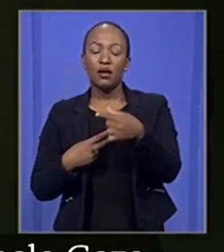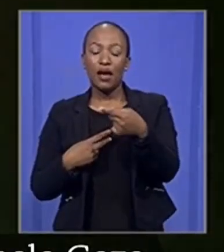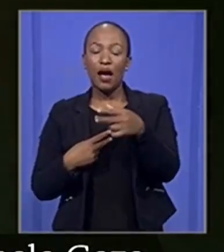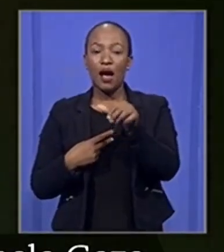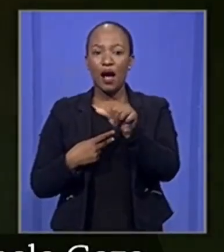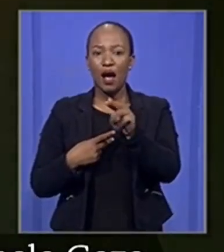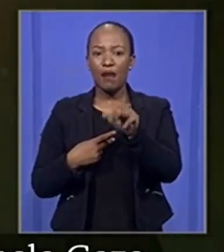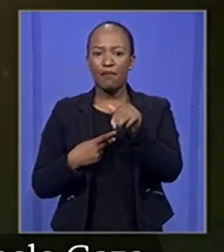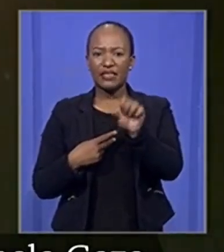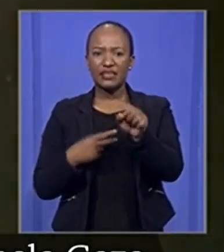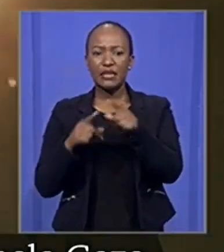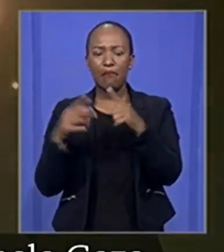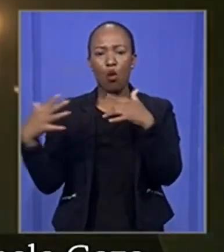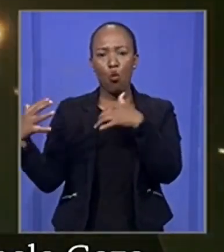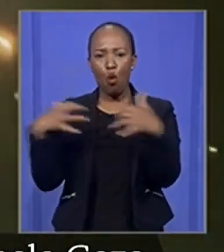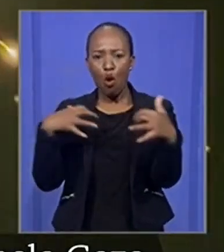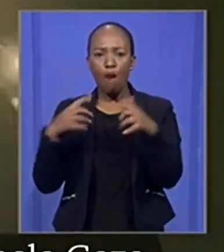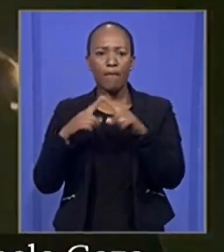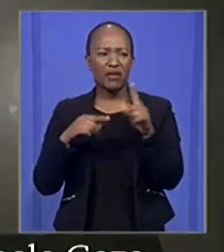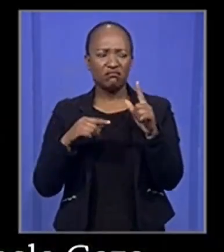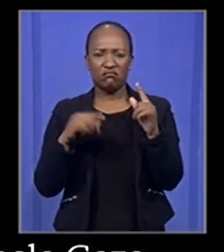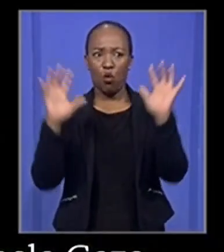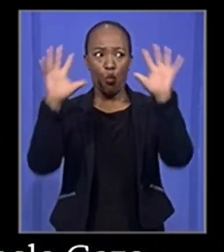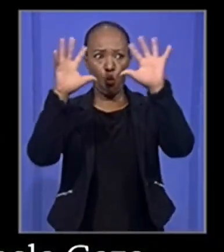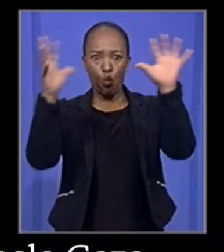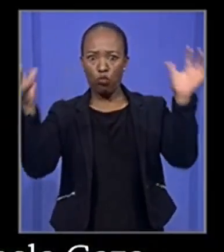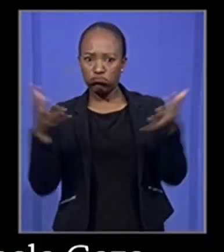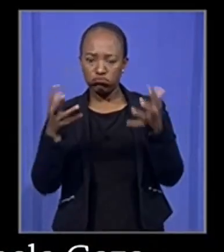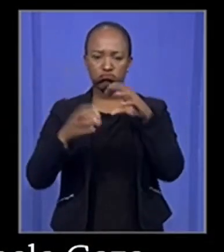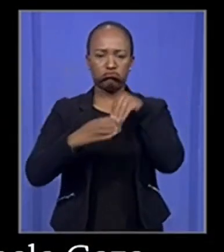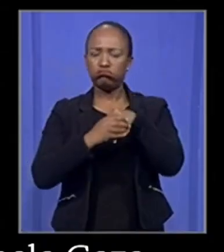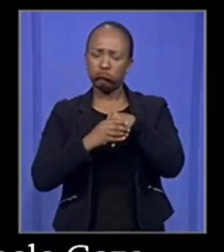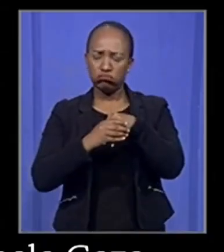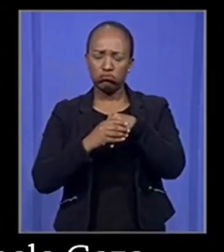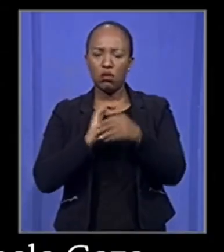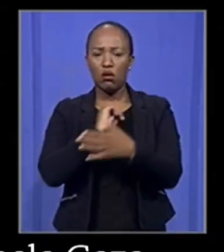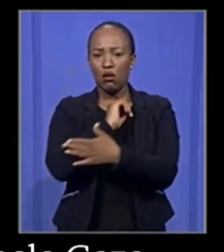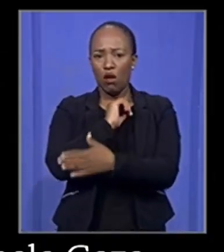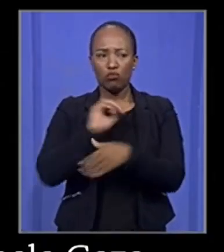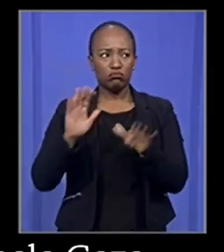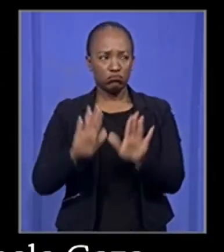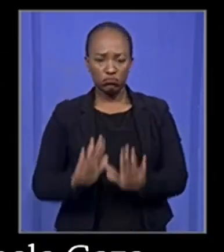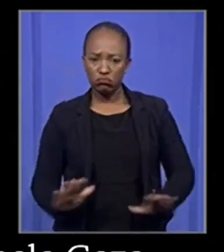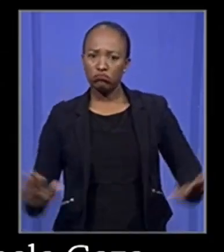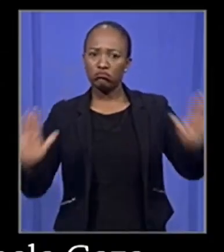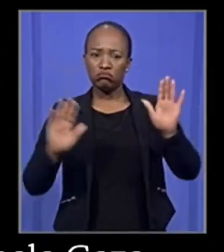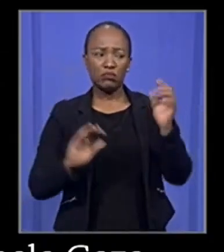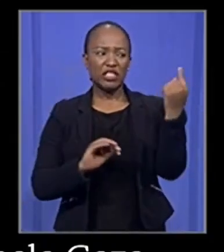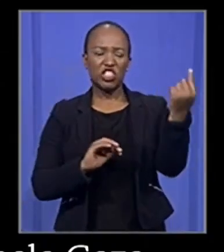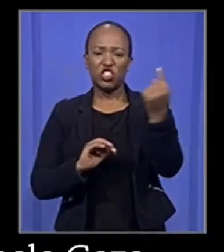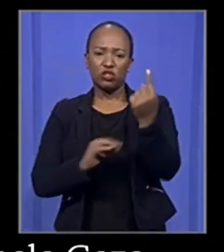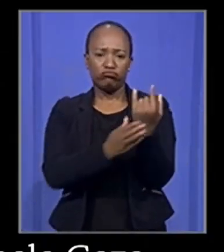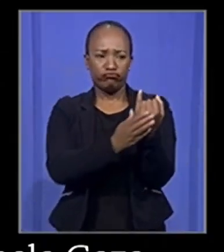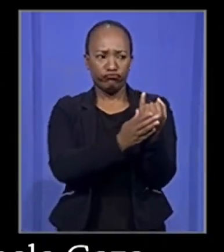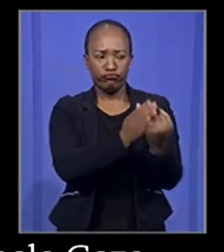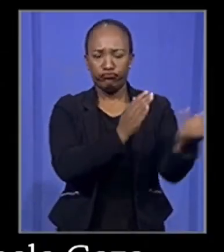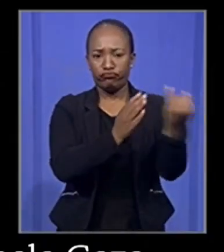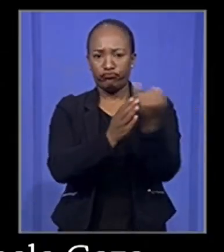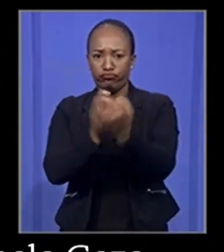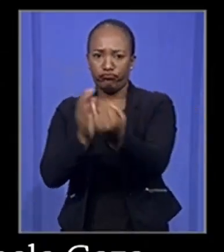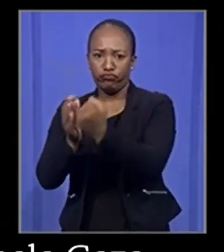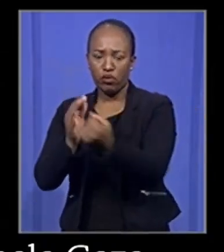re bone ntwa ya boraro ka baka la hobane dinaha di a tseba hore dinaha tsohle lefatsheng di ikatetse mme ha o bobebe hore naha e